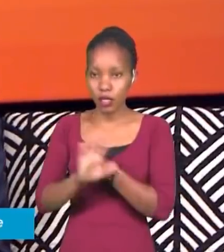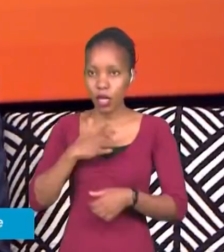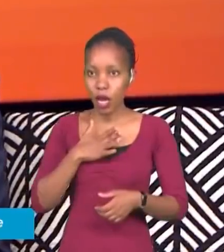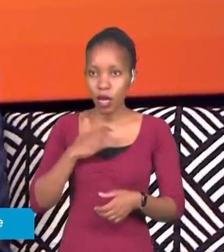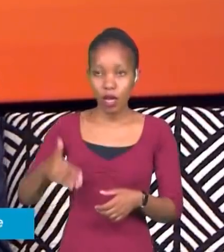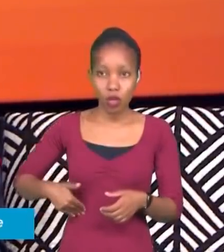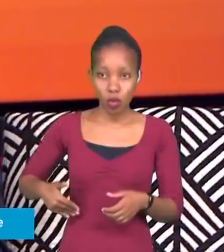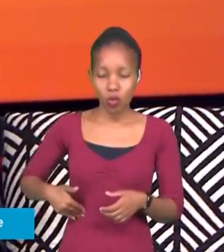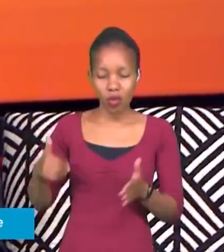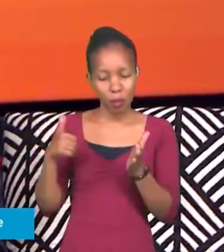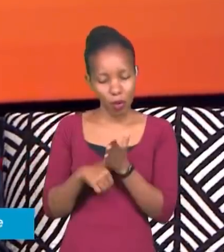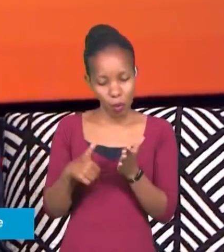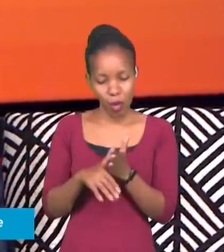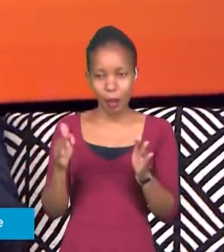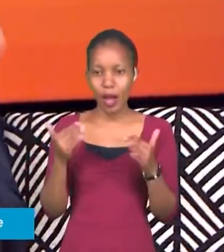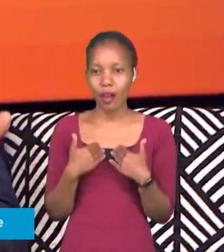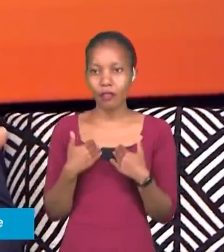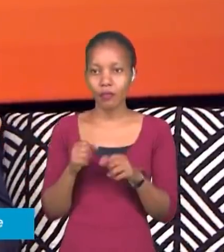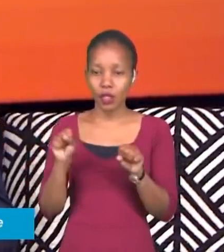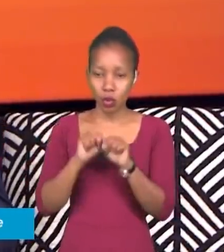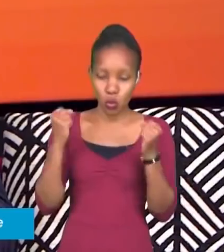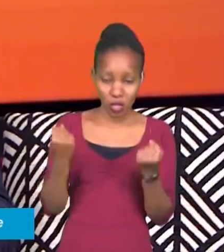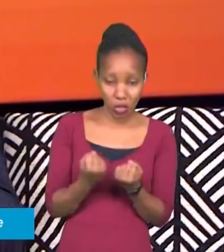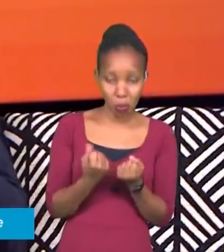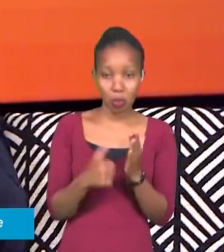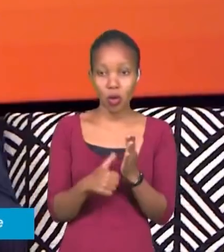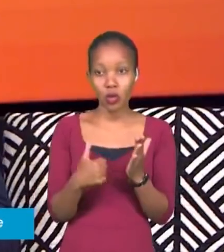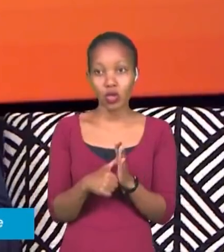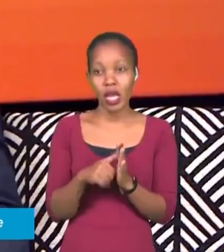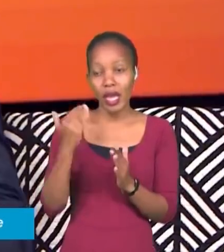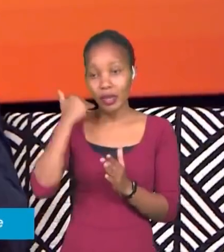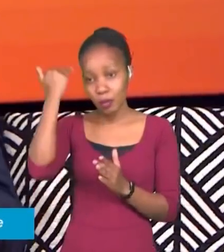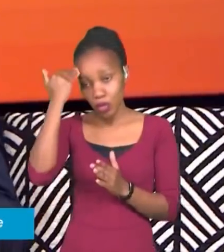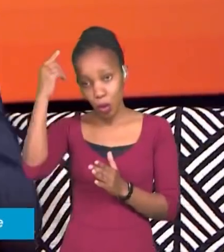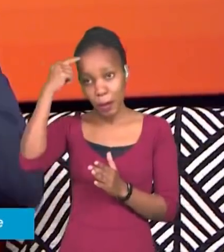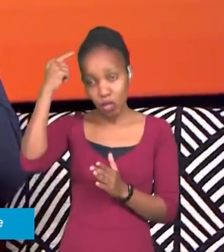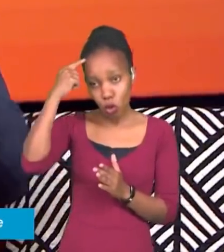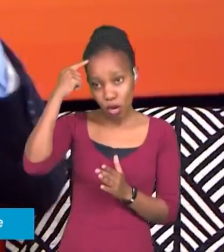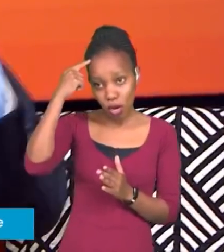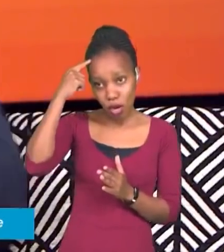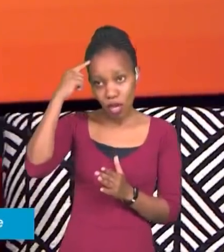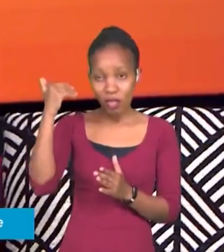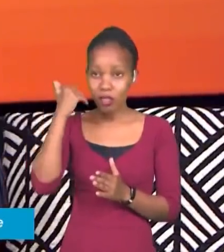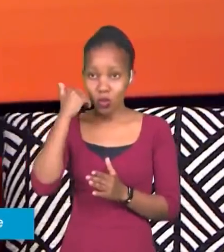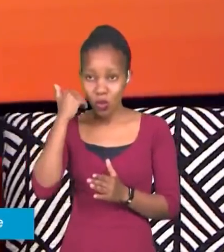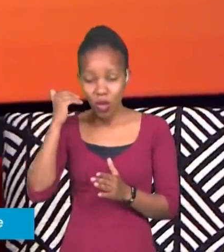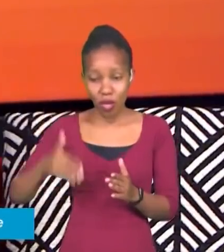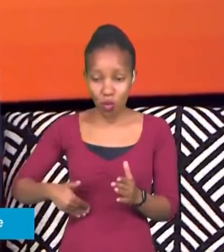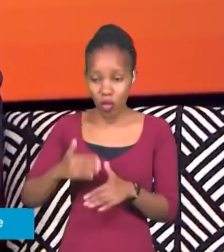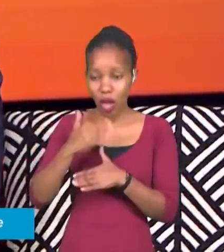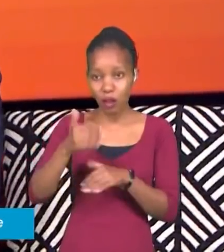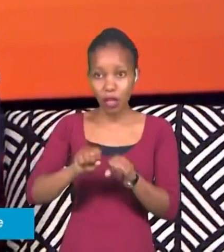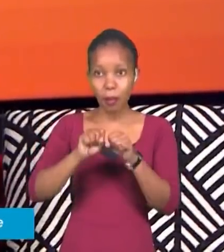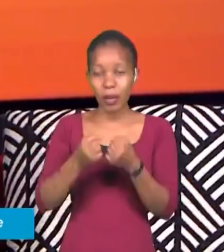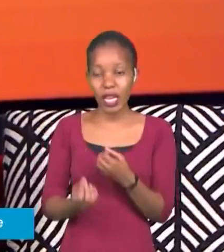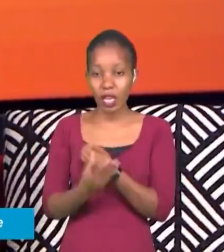in big problems, from suicidal rates, from actually depression, mental illness, just surrounding the youth. So after the break, it's